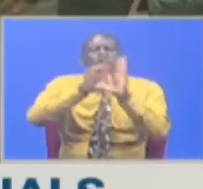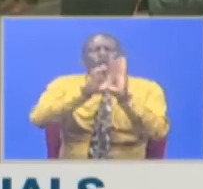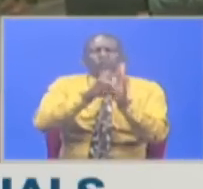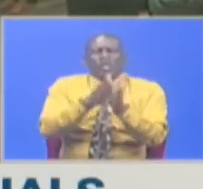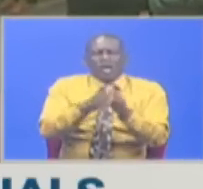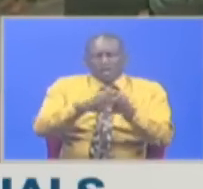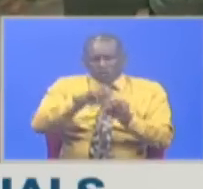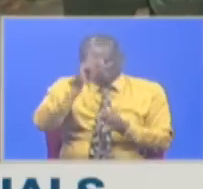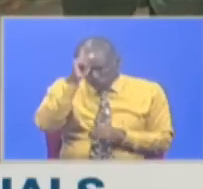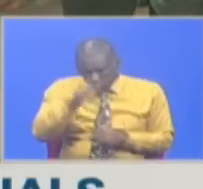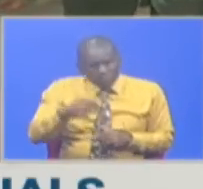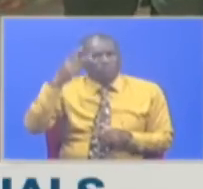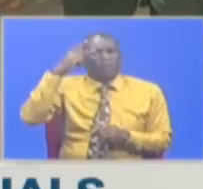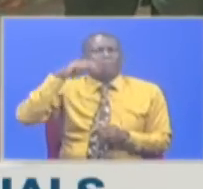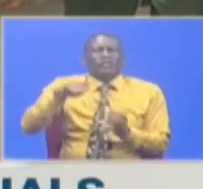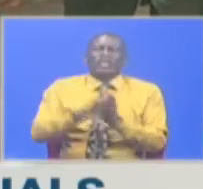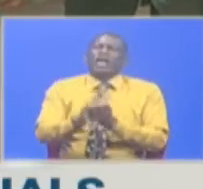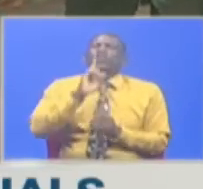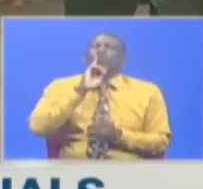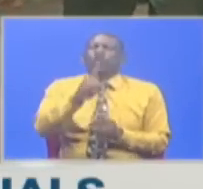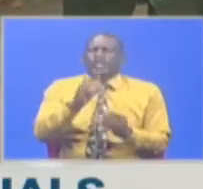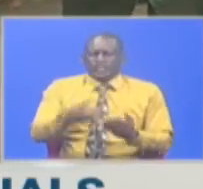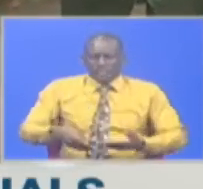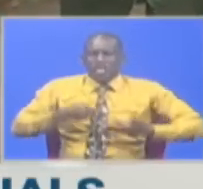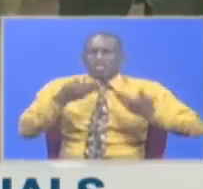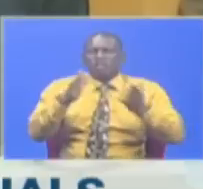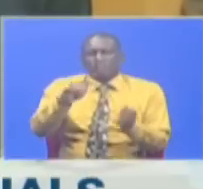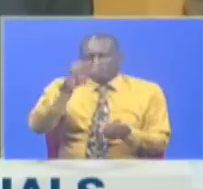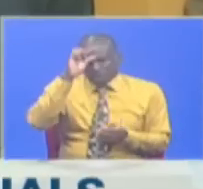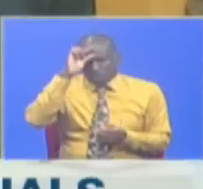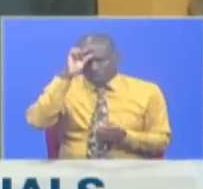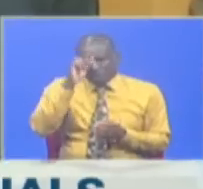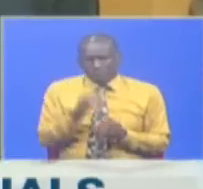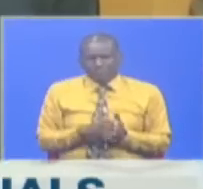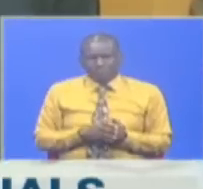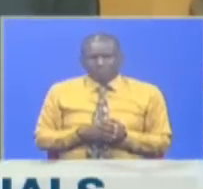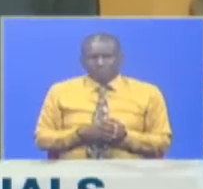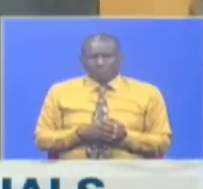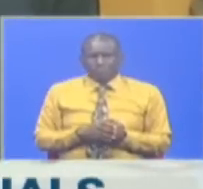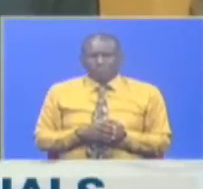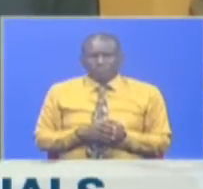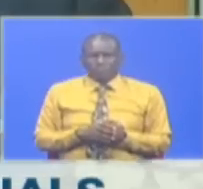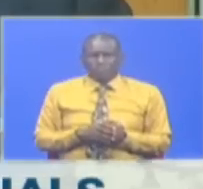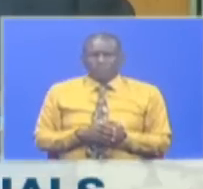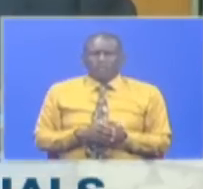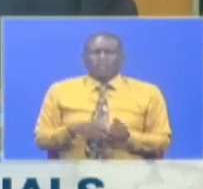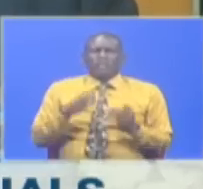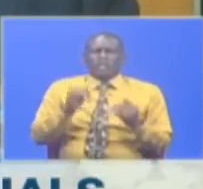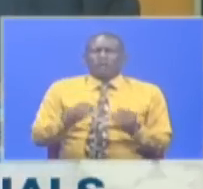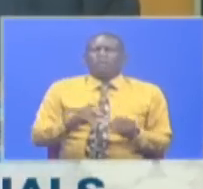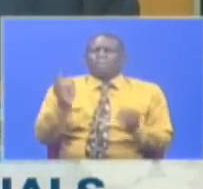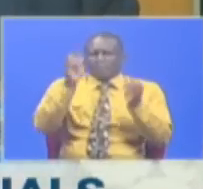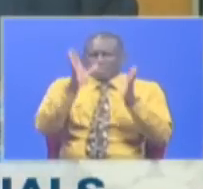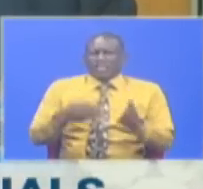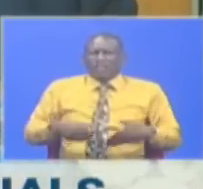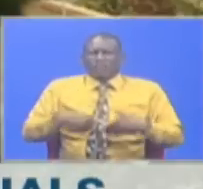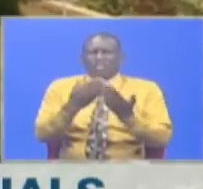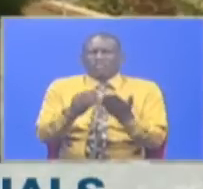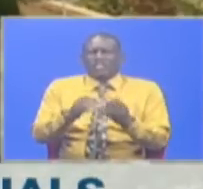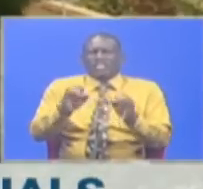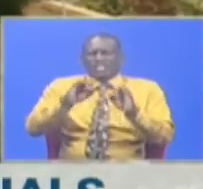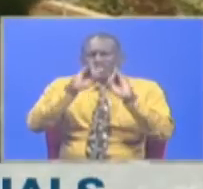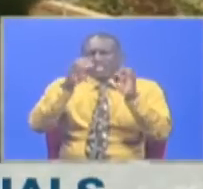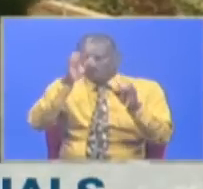respect the policies and directives given by the government. The CS has given state agencies up to the end of this month